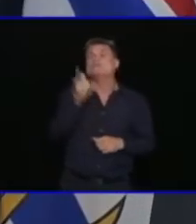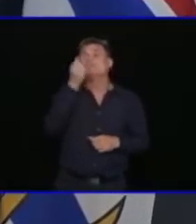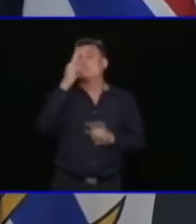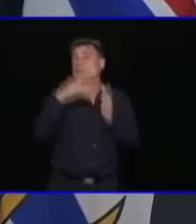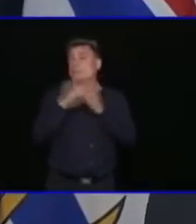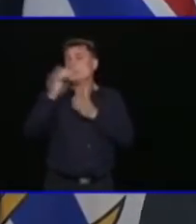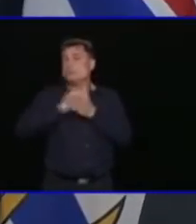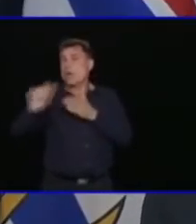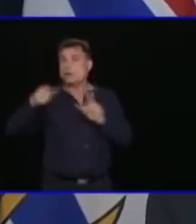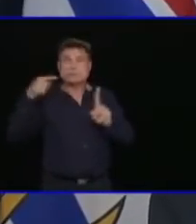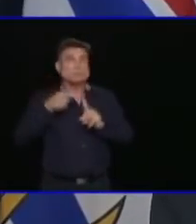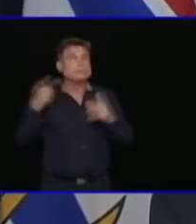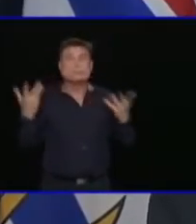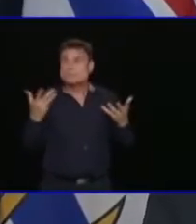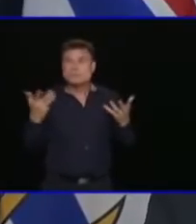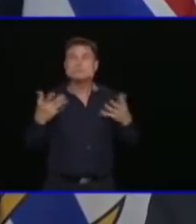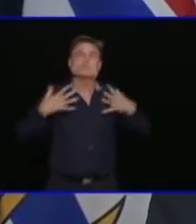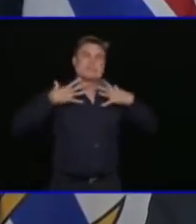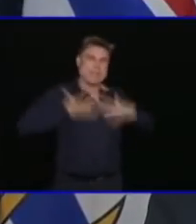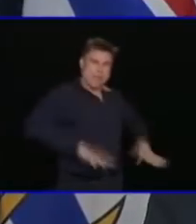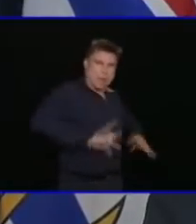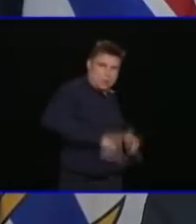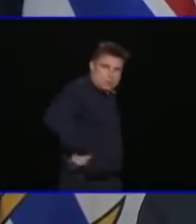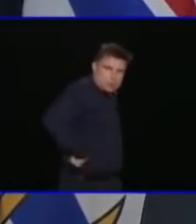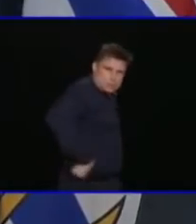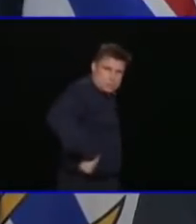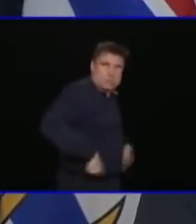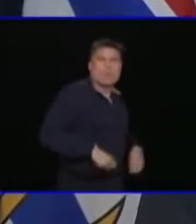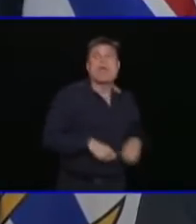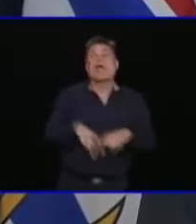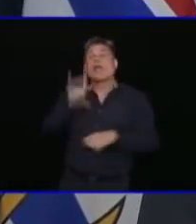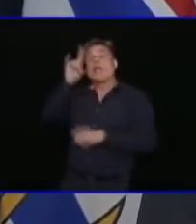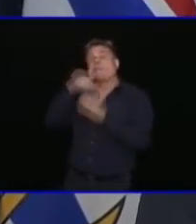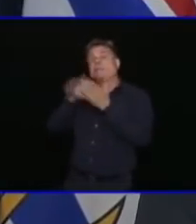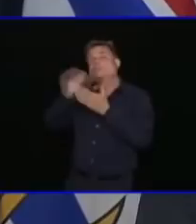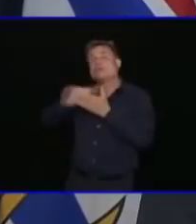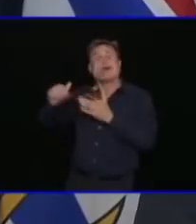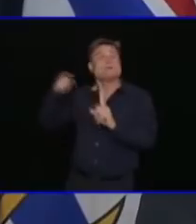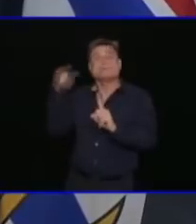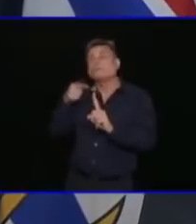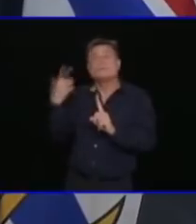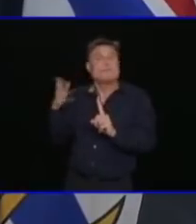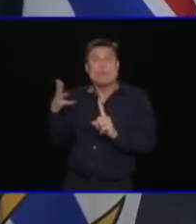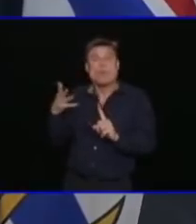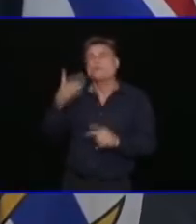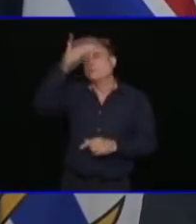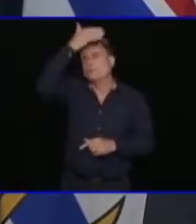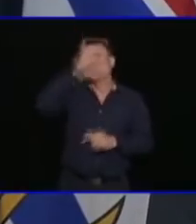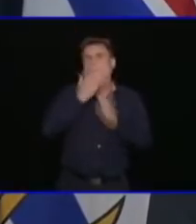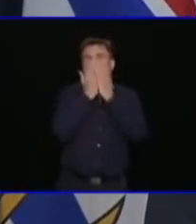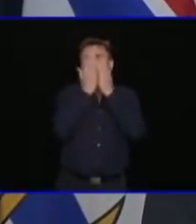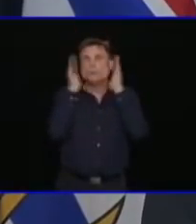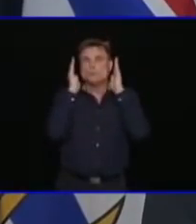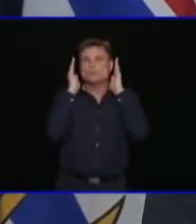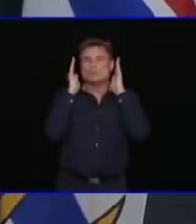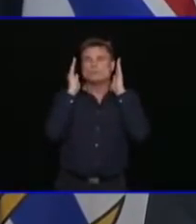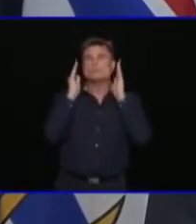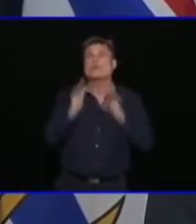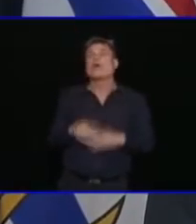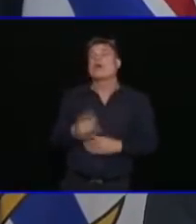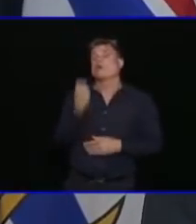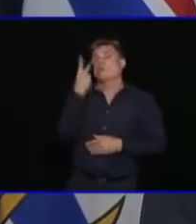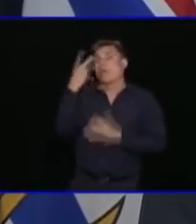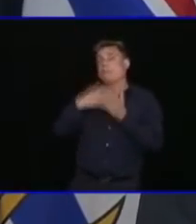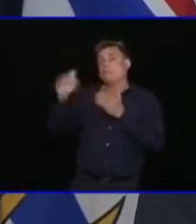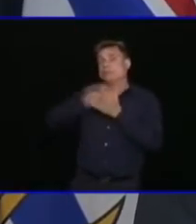and other products. And because it involved protecting people in acute care and in long-term care and protecting